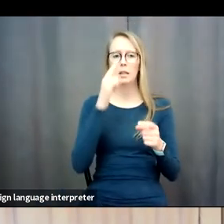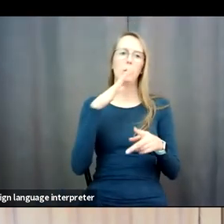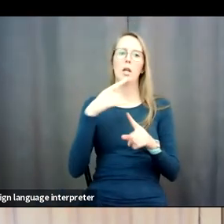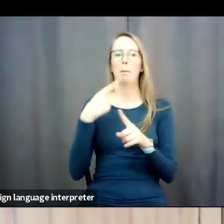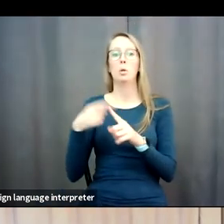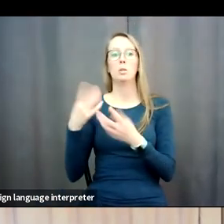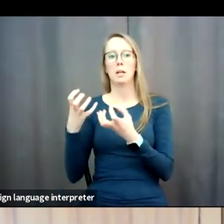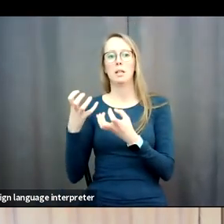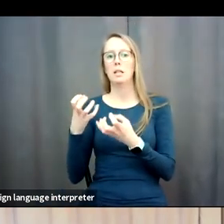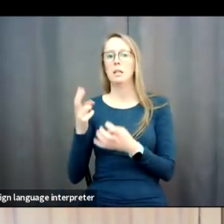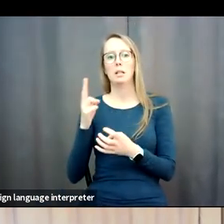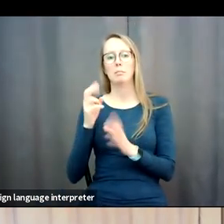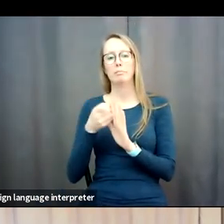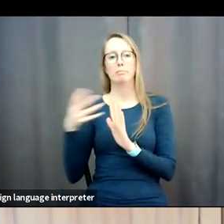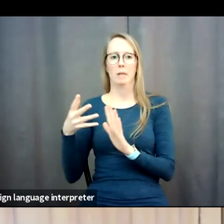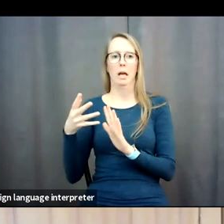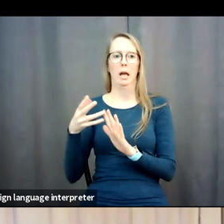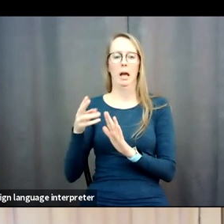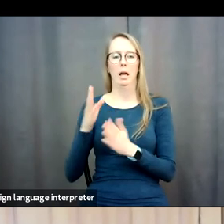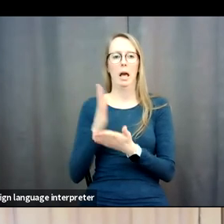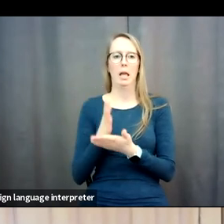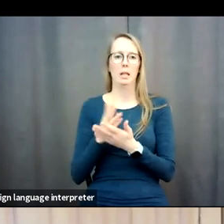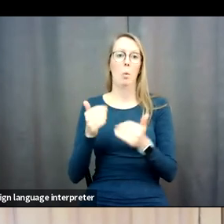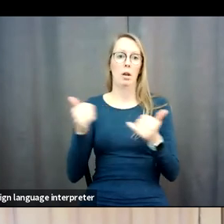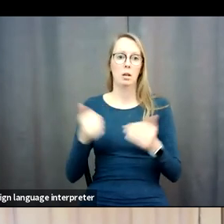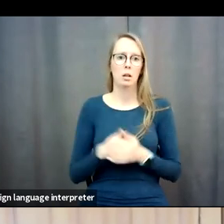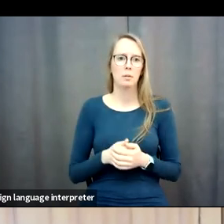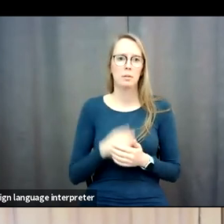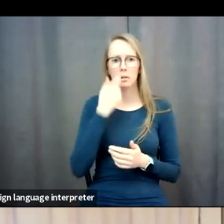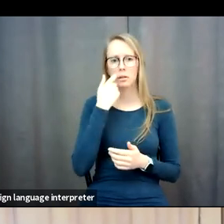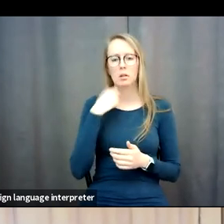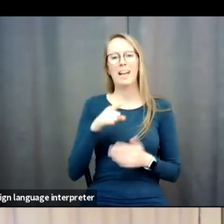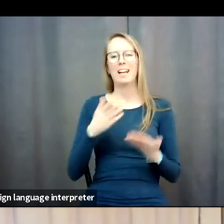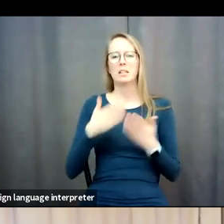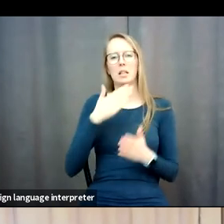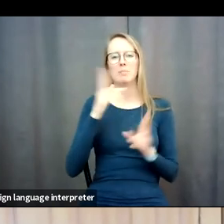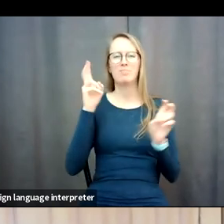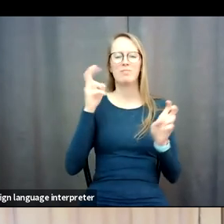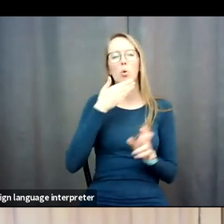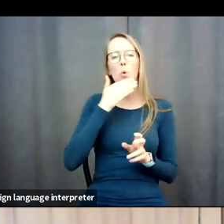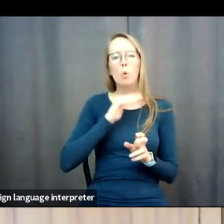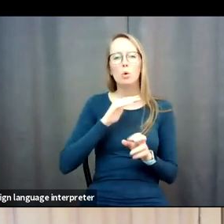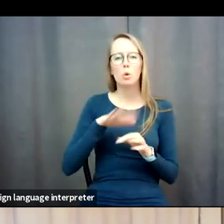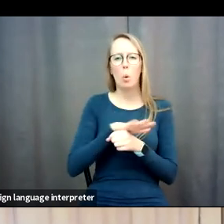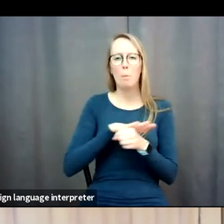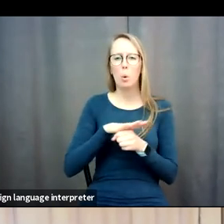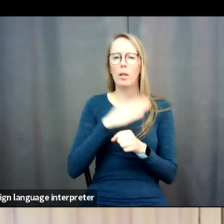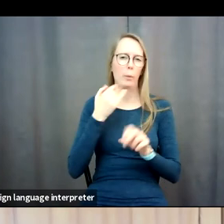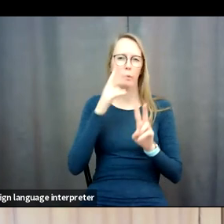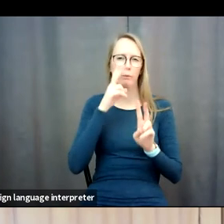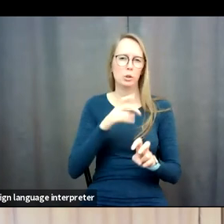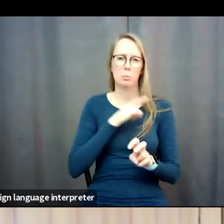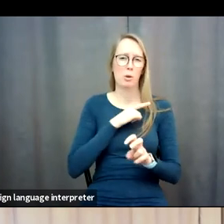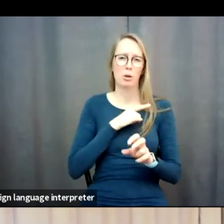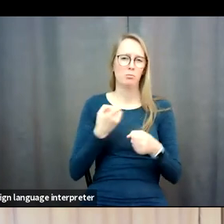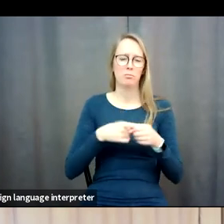because this is a quite young research field about the tactile language.